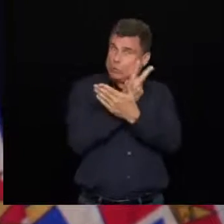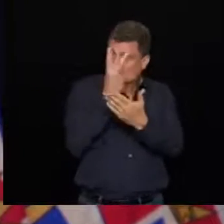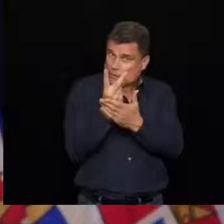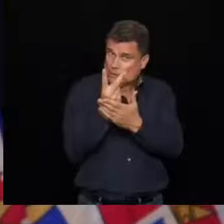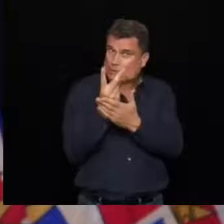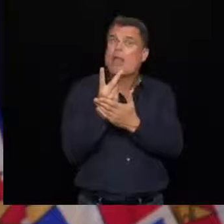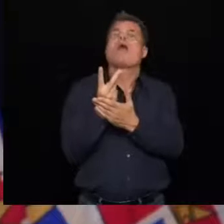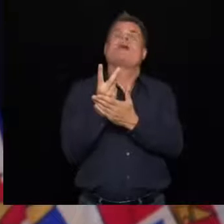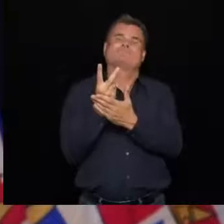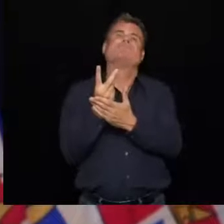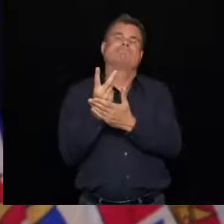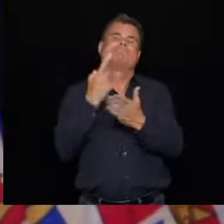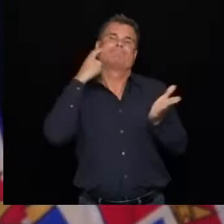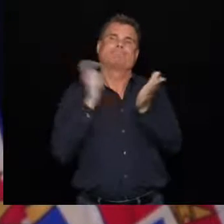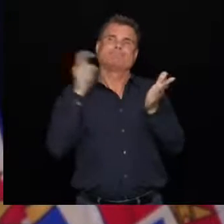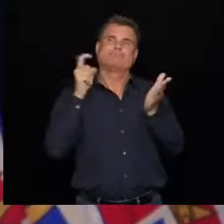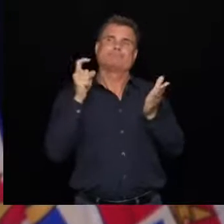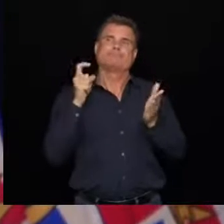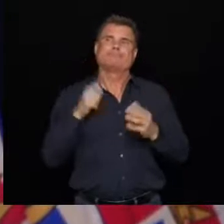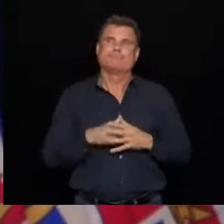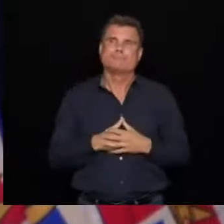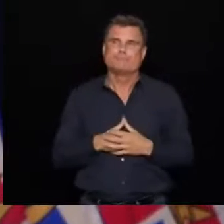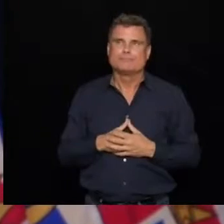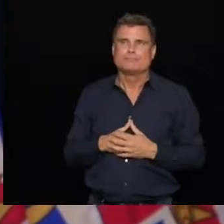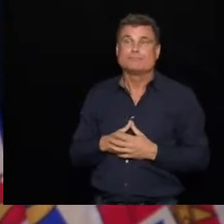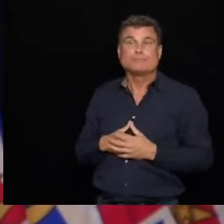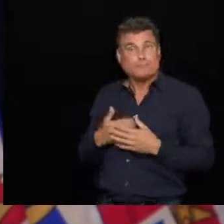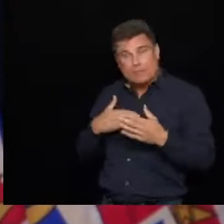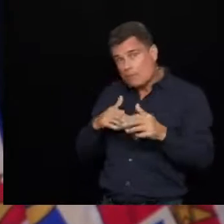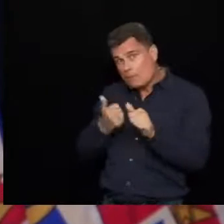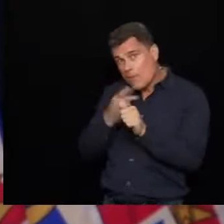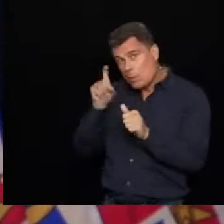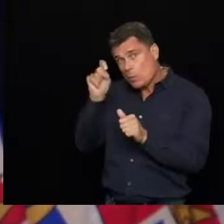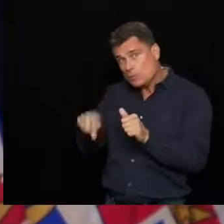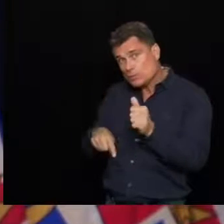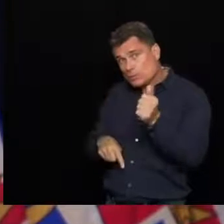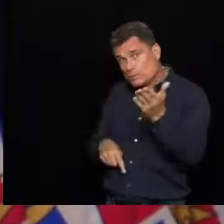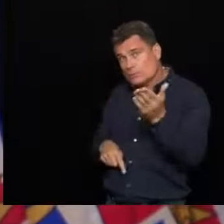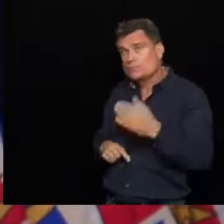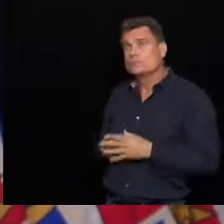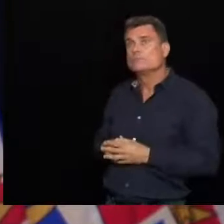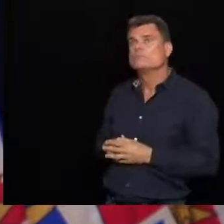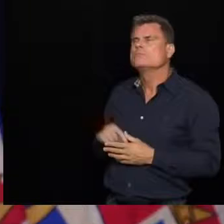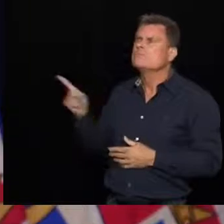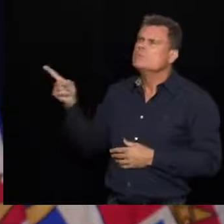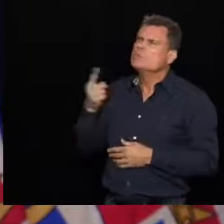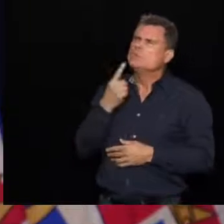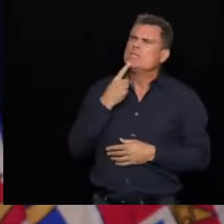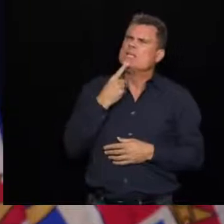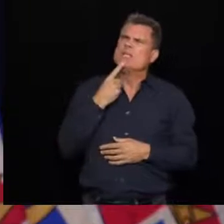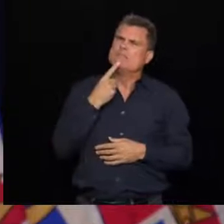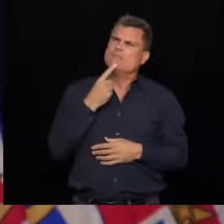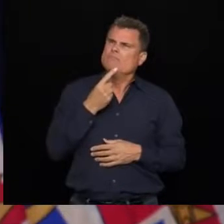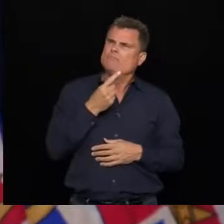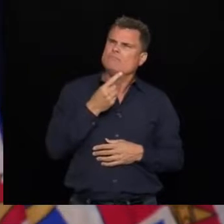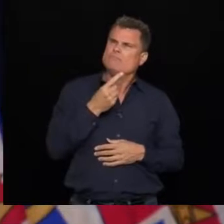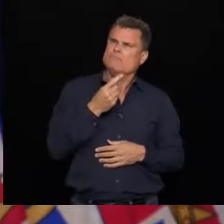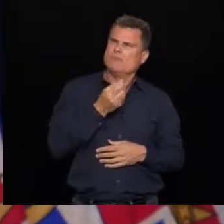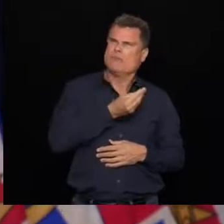Sure. You mentioned there's a few thousand people on watch for isolation